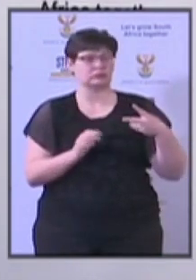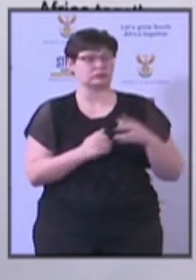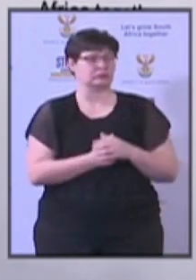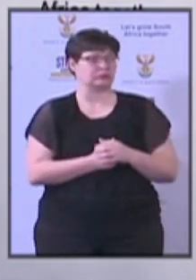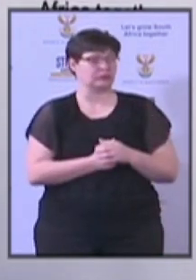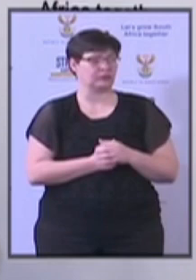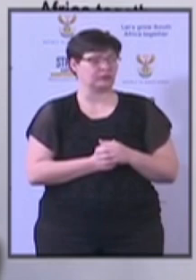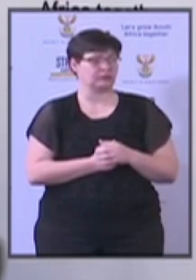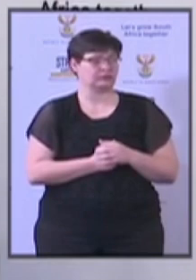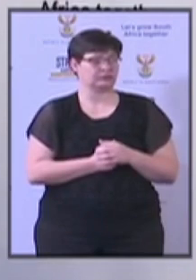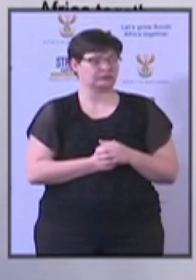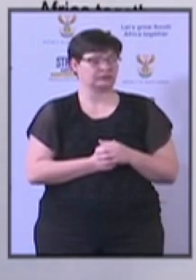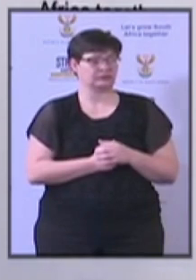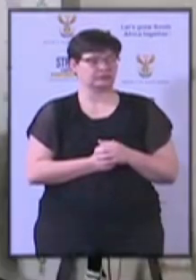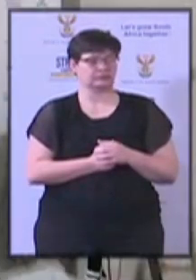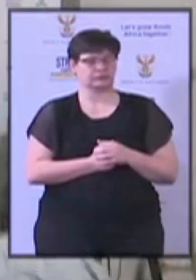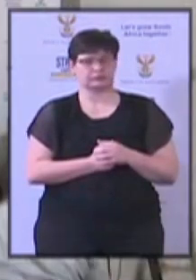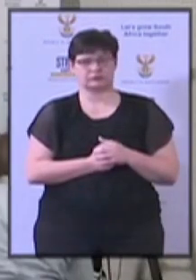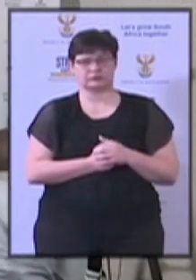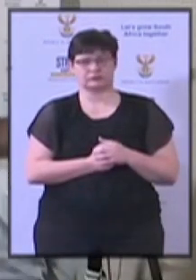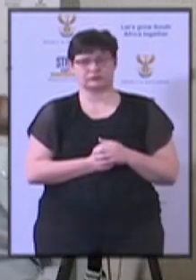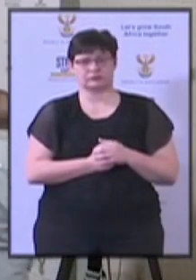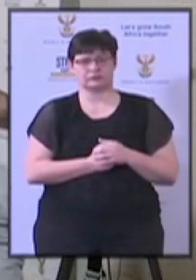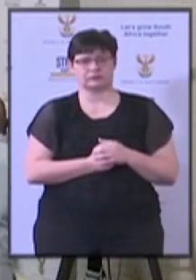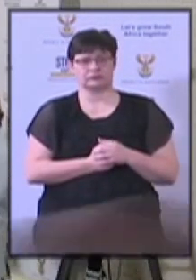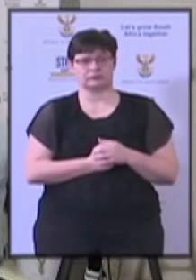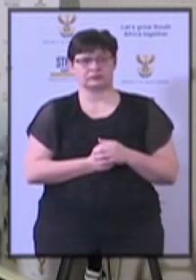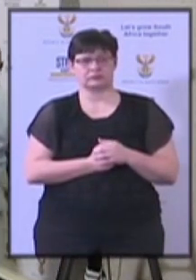back to the stage.